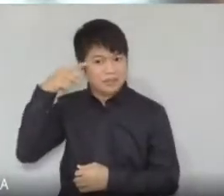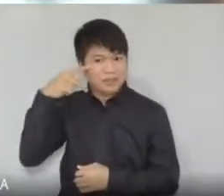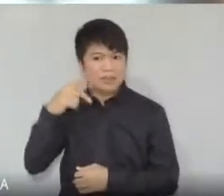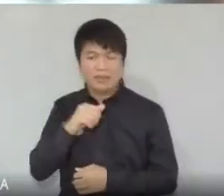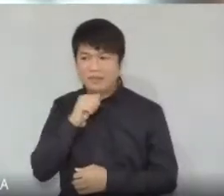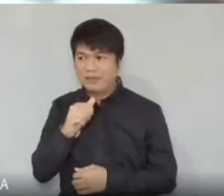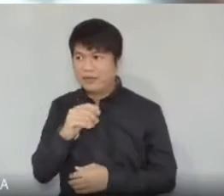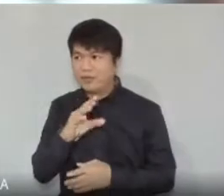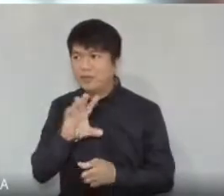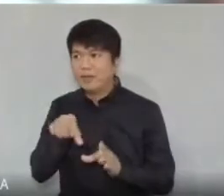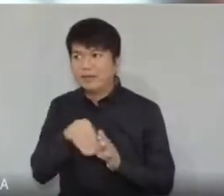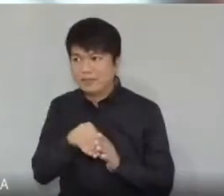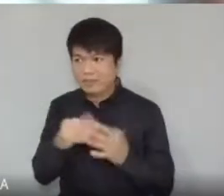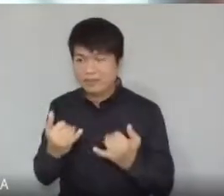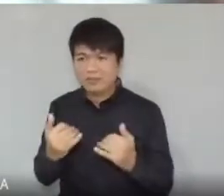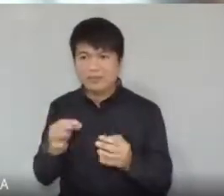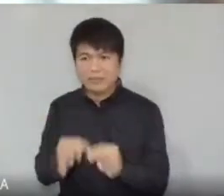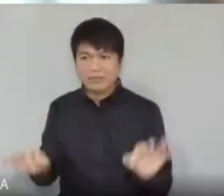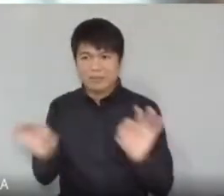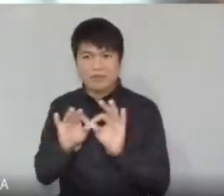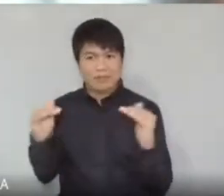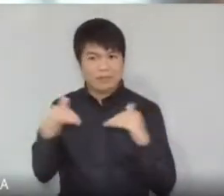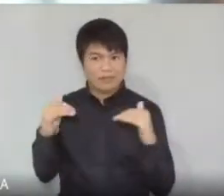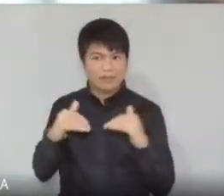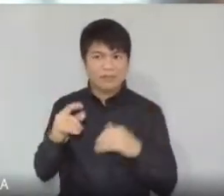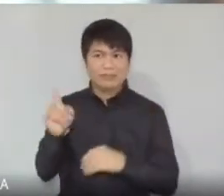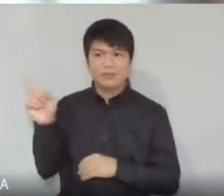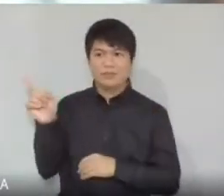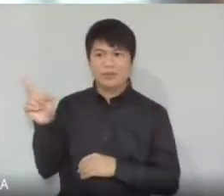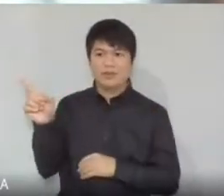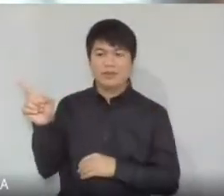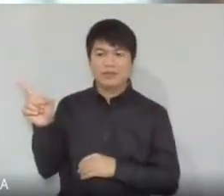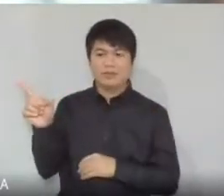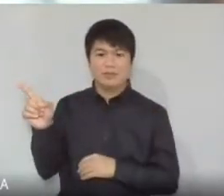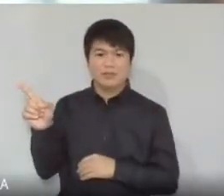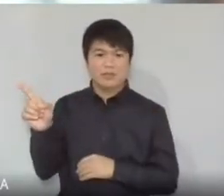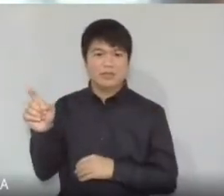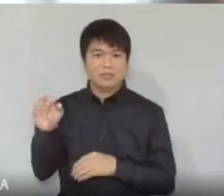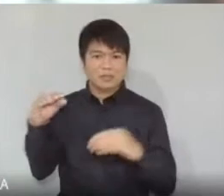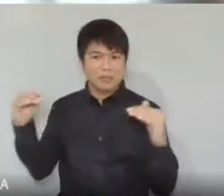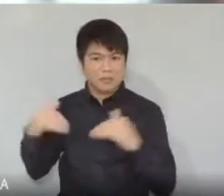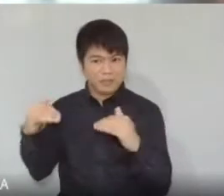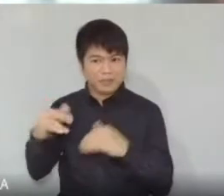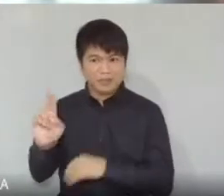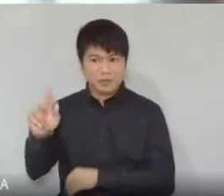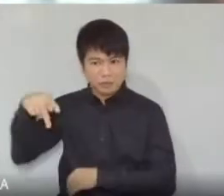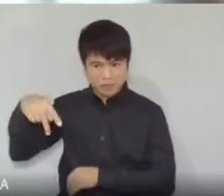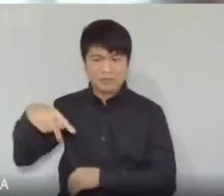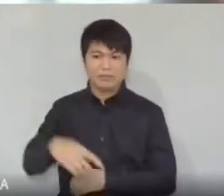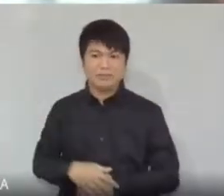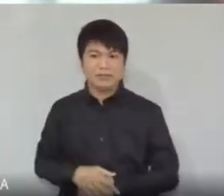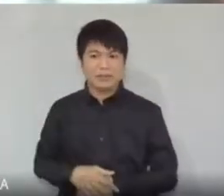you. I cordially welcome all the different stakeholders represented here, patient groups,